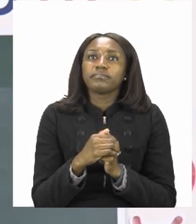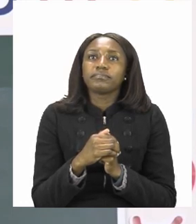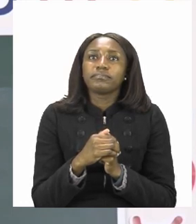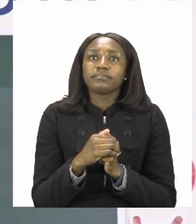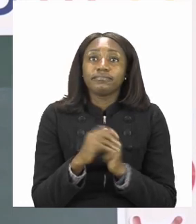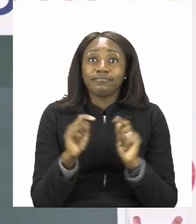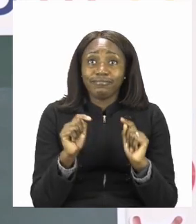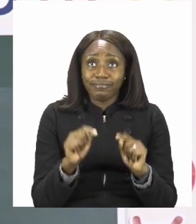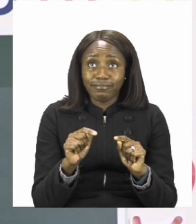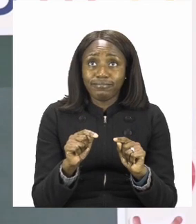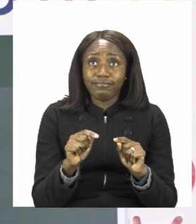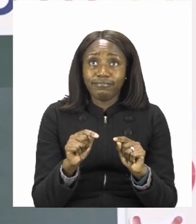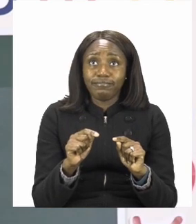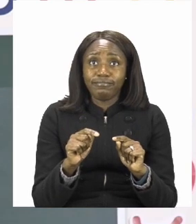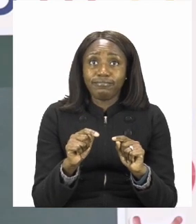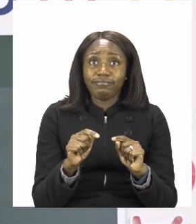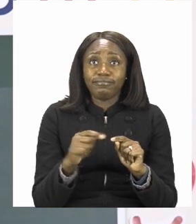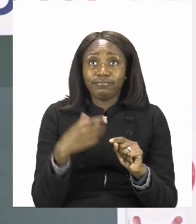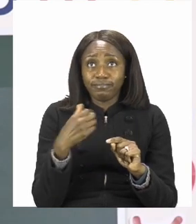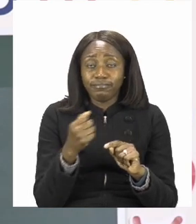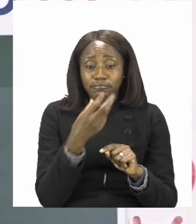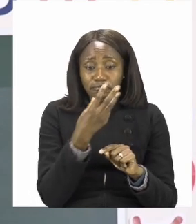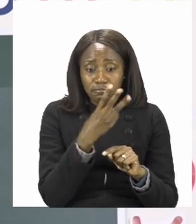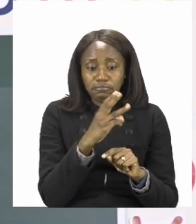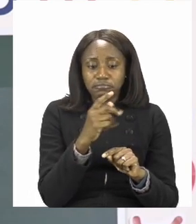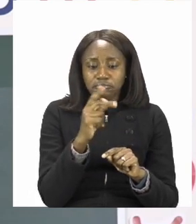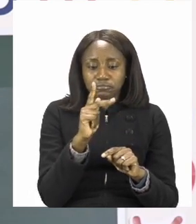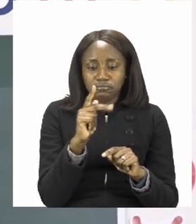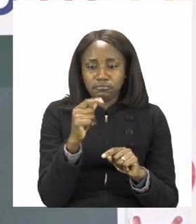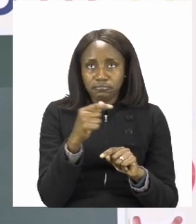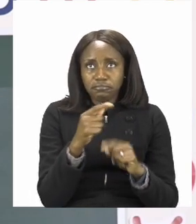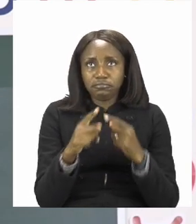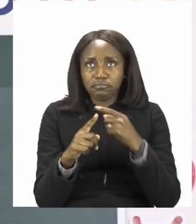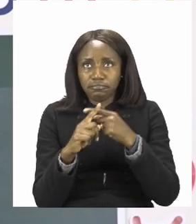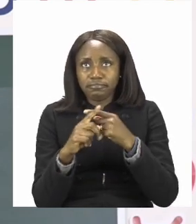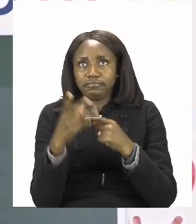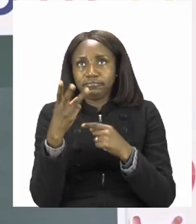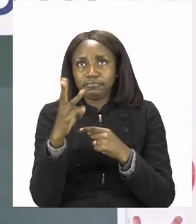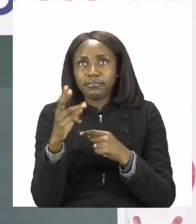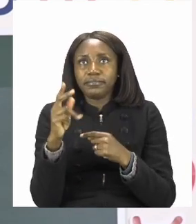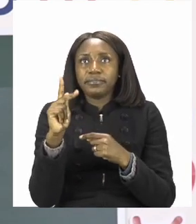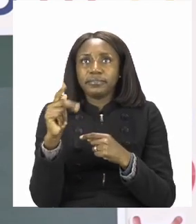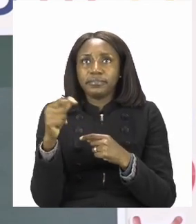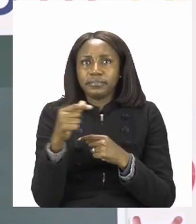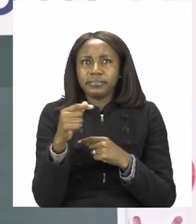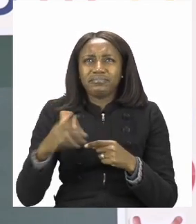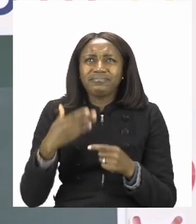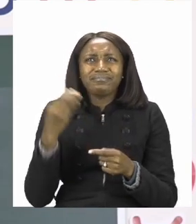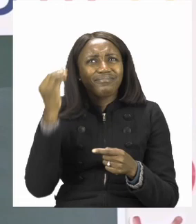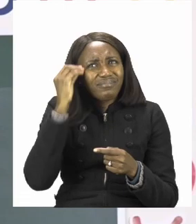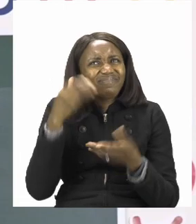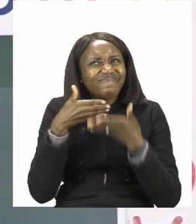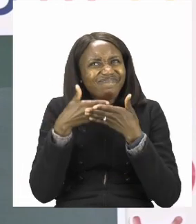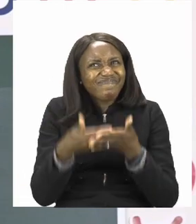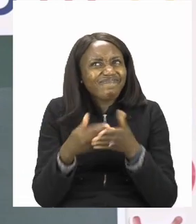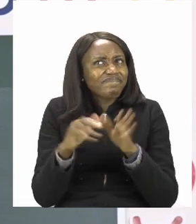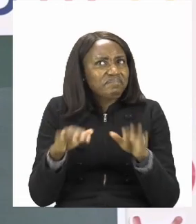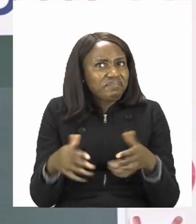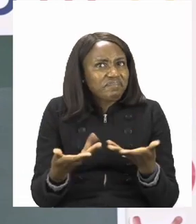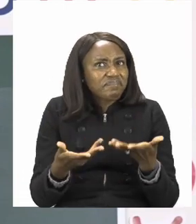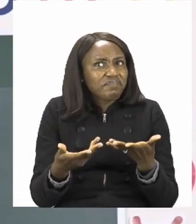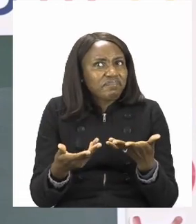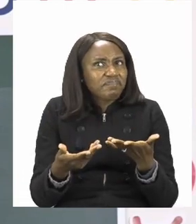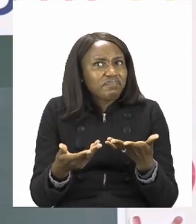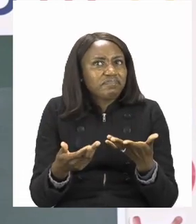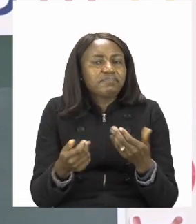And now we have formed a sum because we want to know how heavy 6 kgs plus